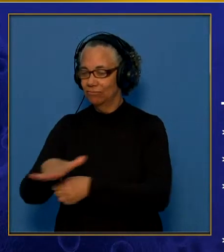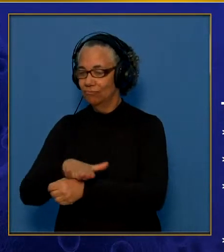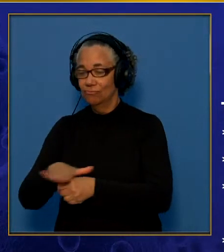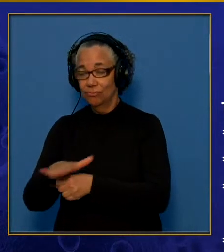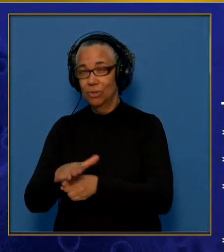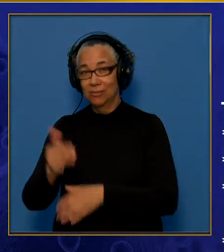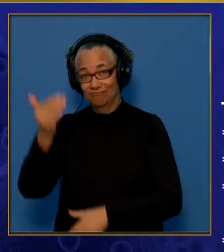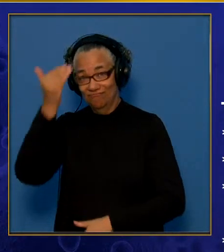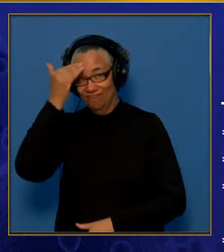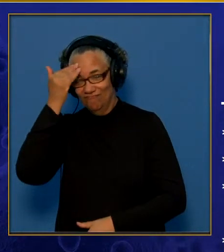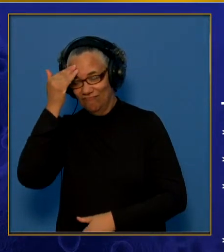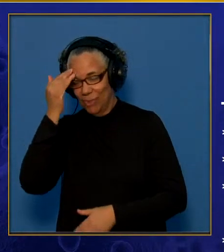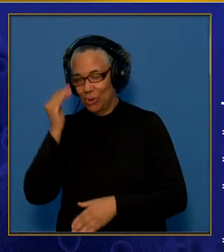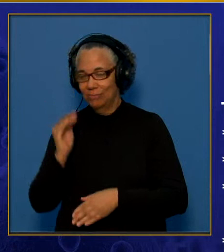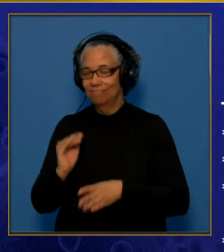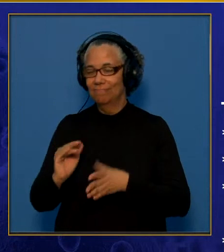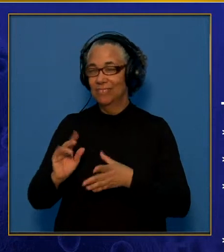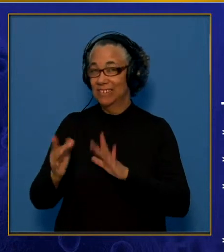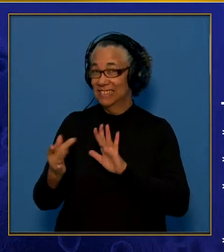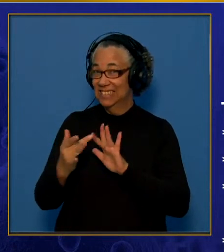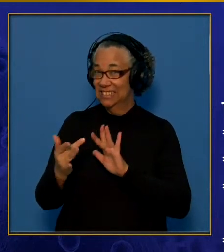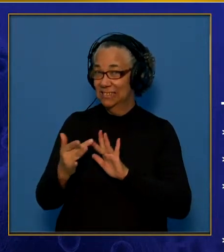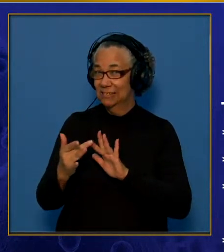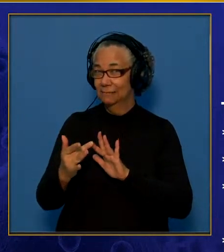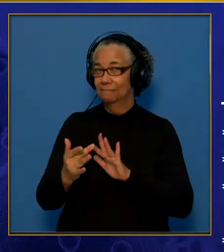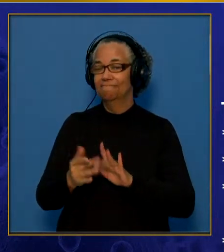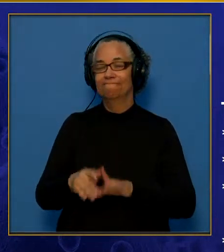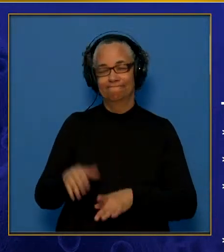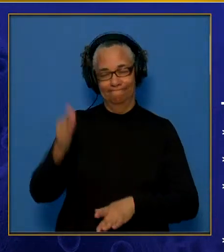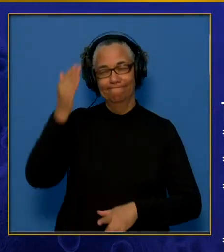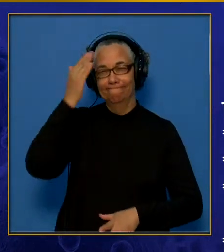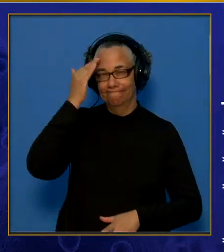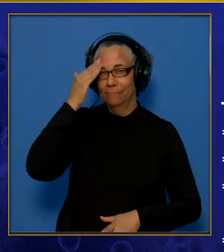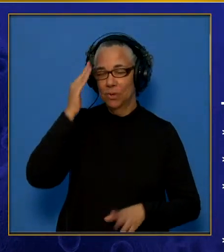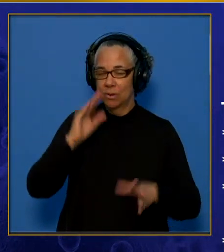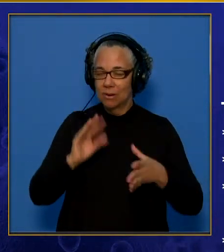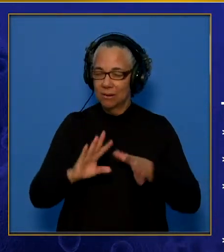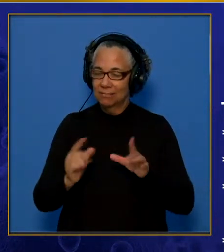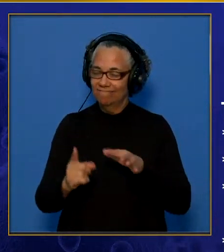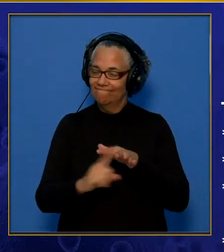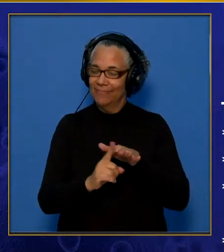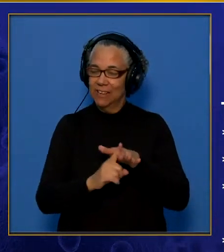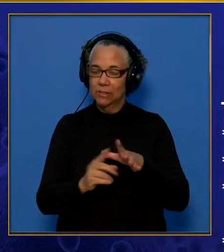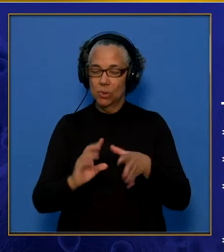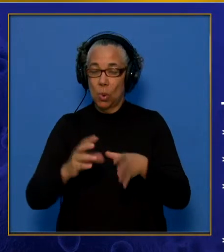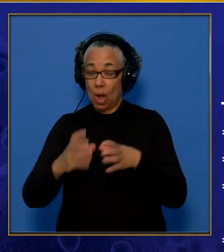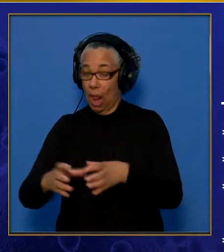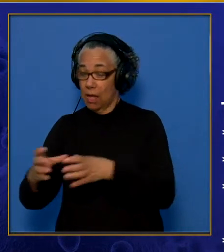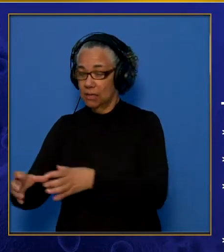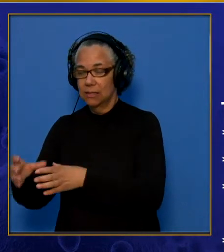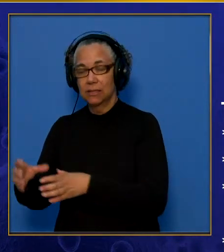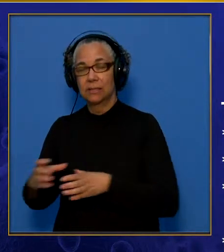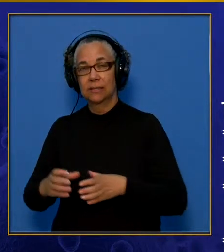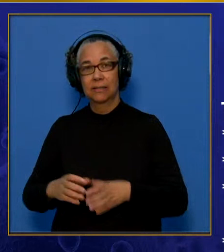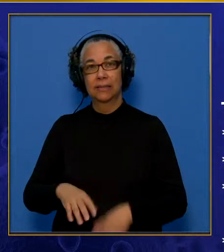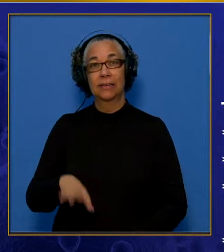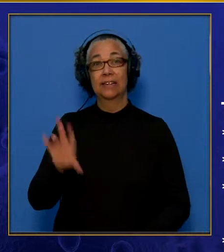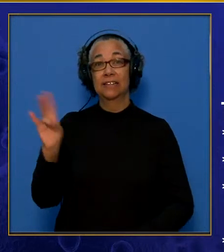all associated with known cases or clusters. The 7-day average of our